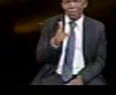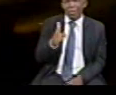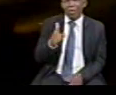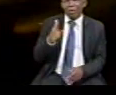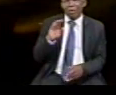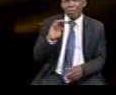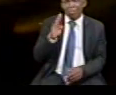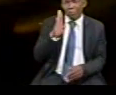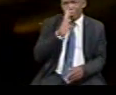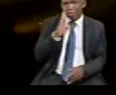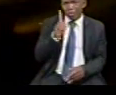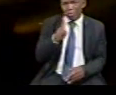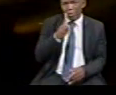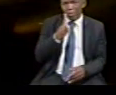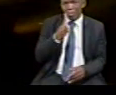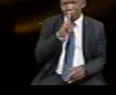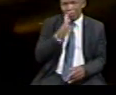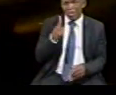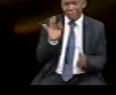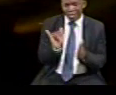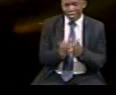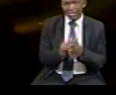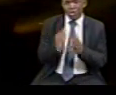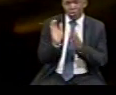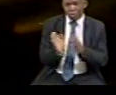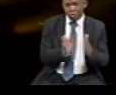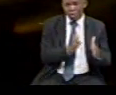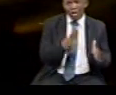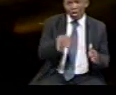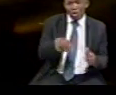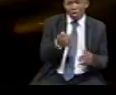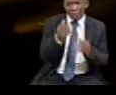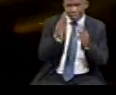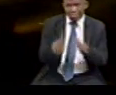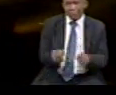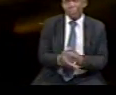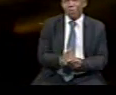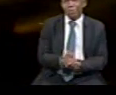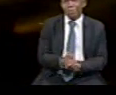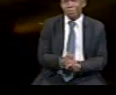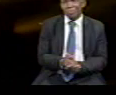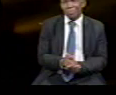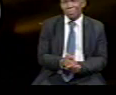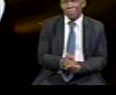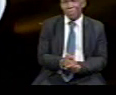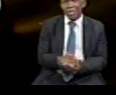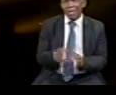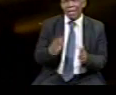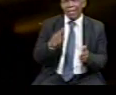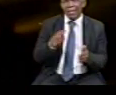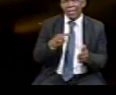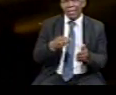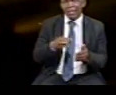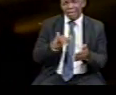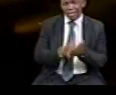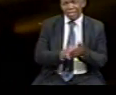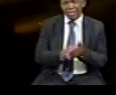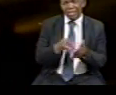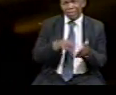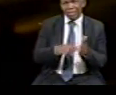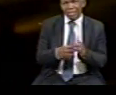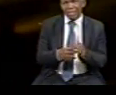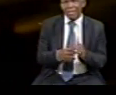others. Did you hear that? We must make sure we prepare others. That is, we are making sure, maybe